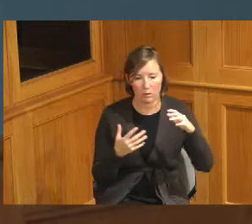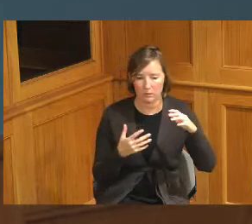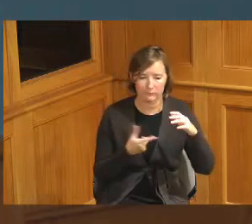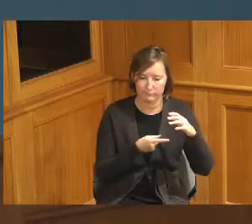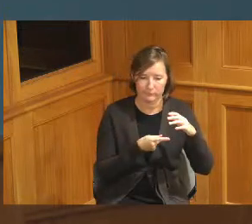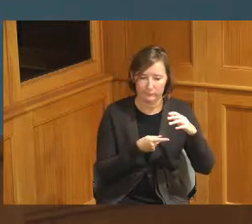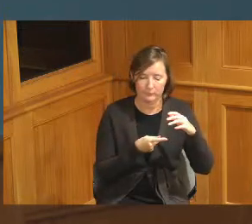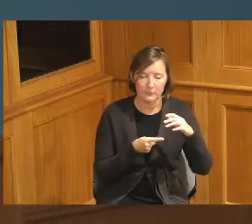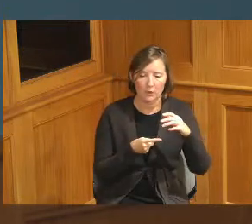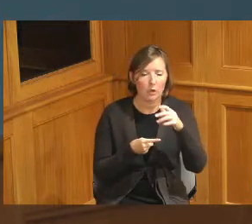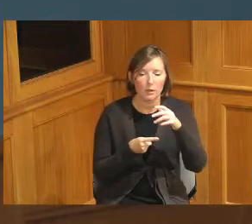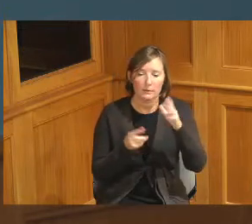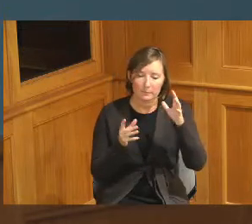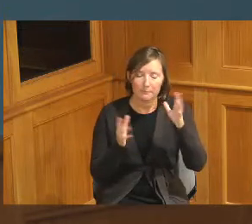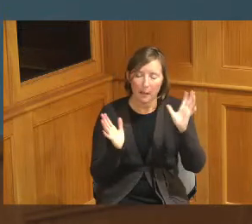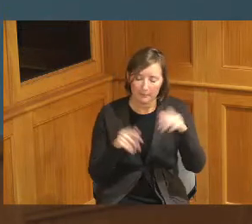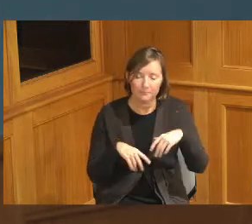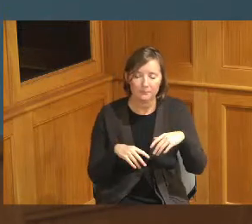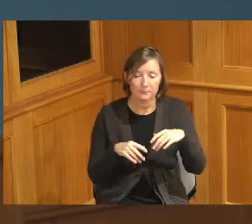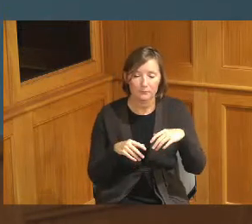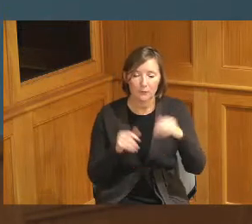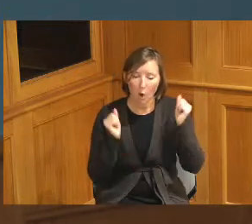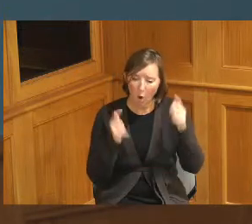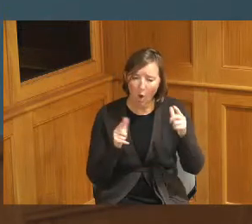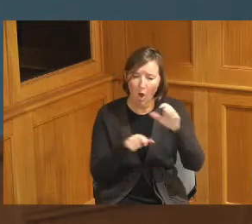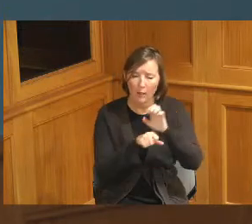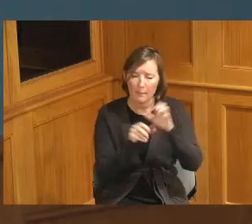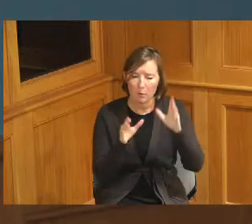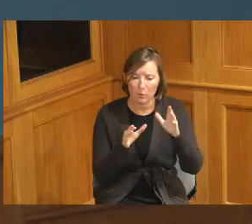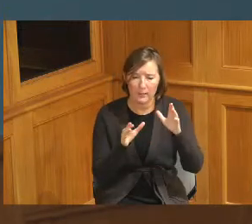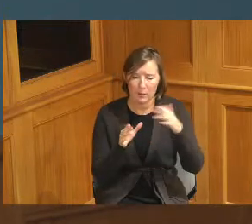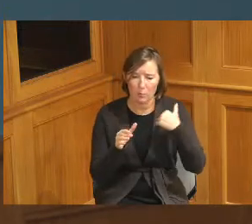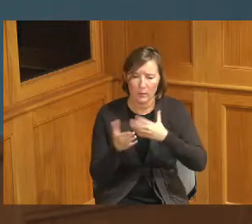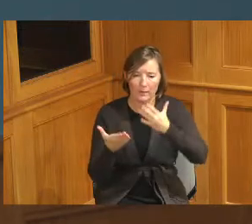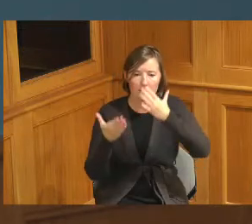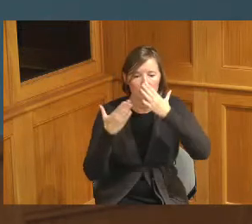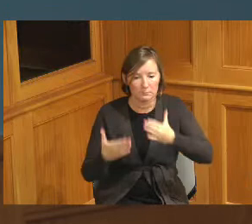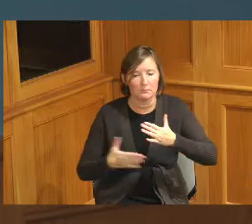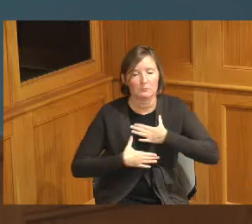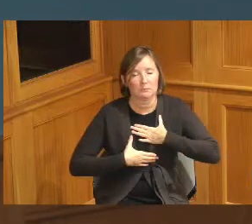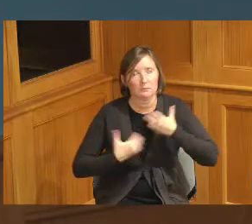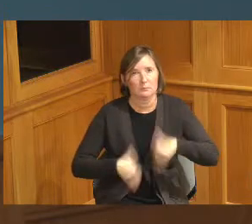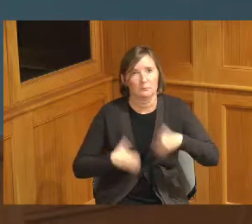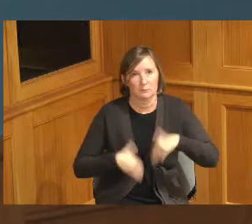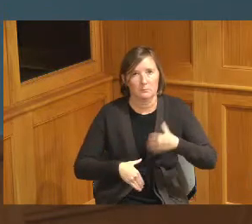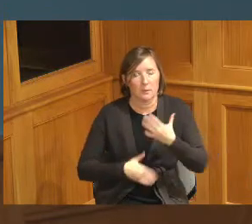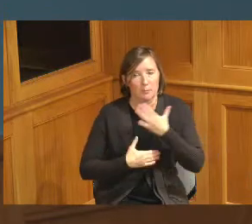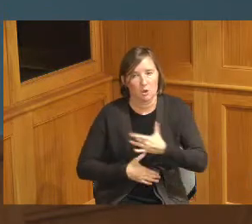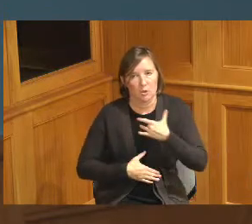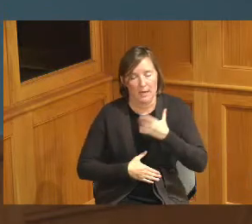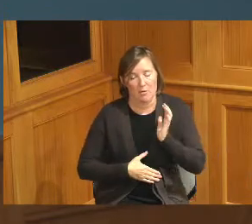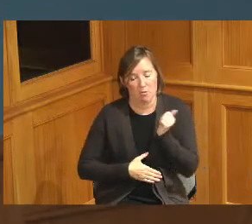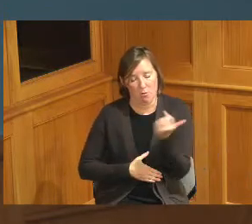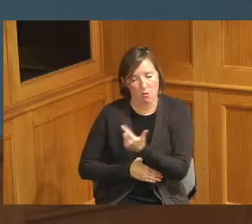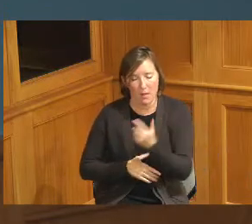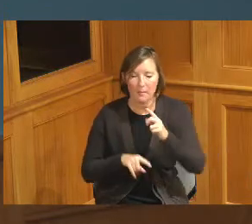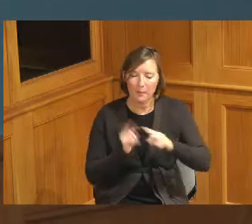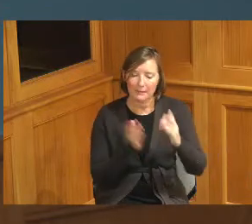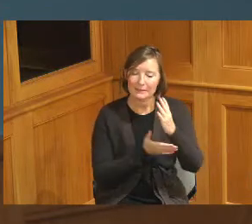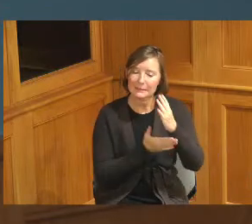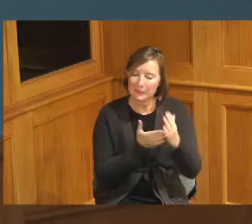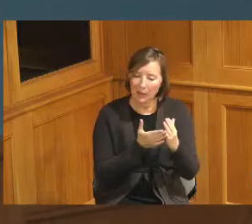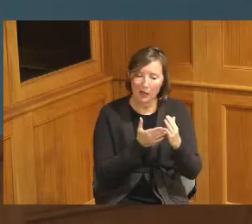Certainly, everyone, all of our employees are appreciated, right? But there are some that